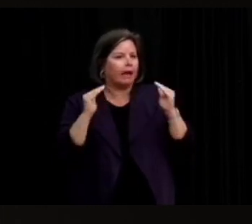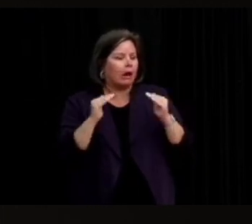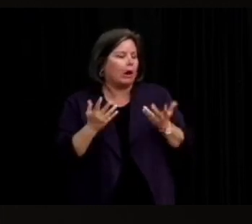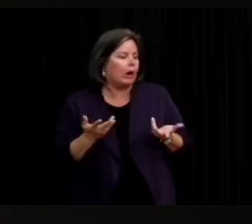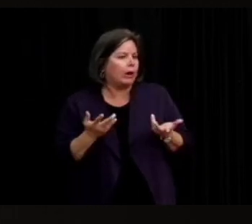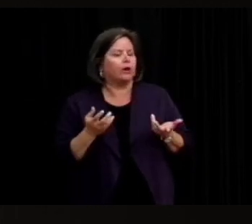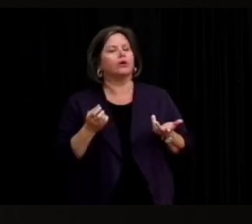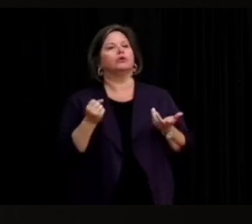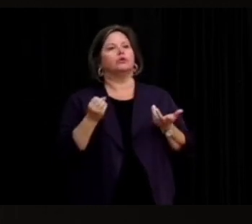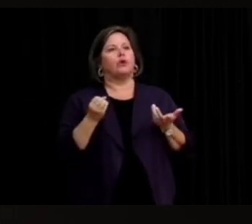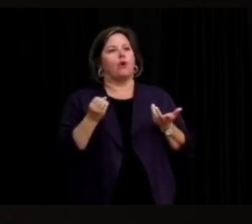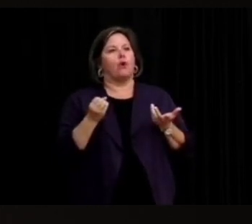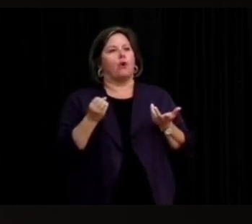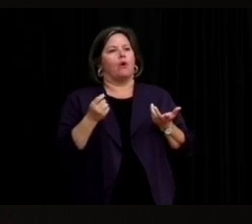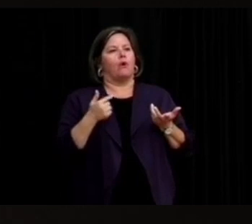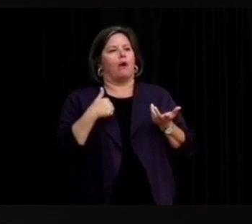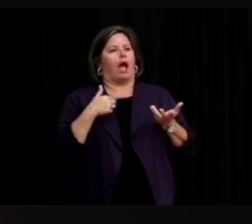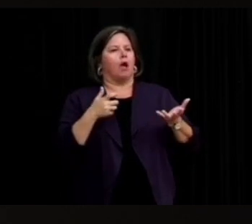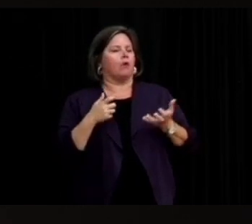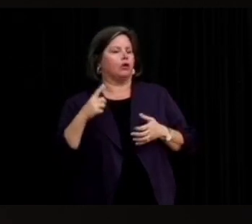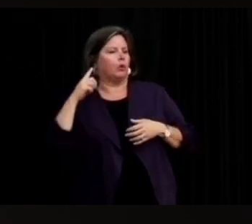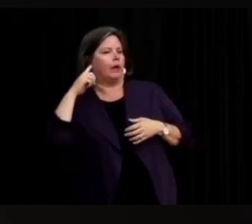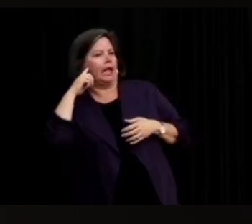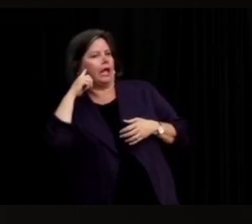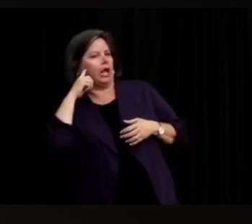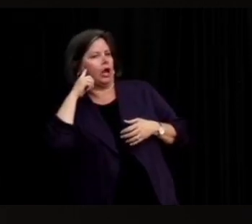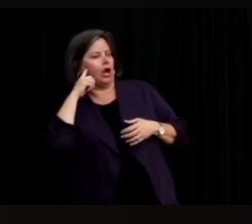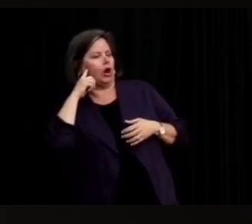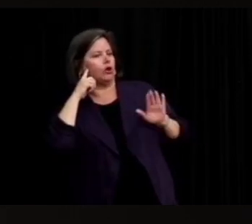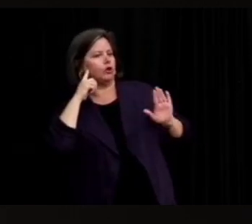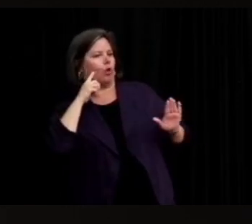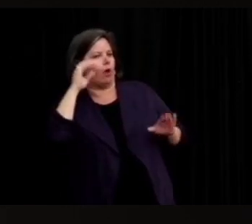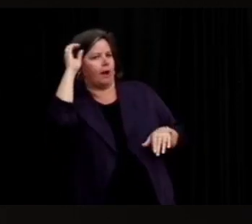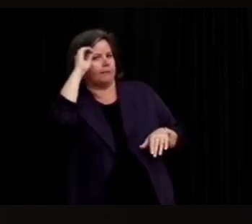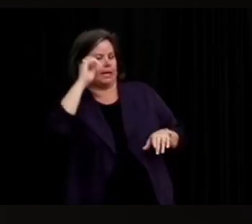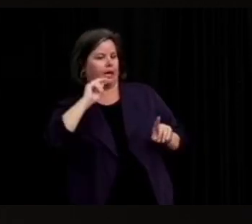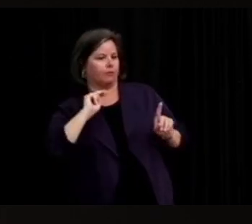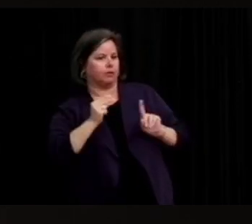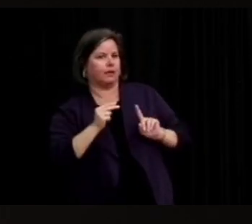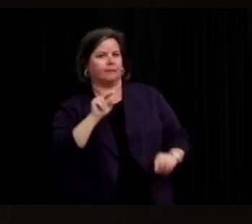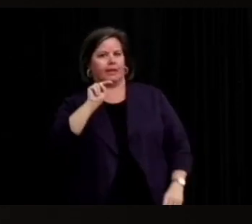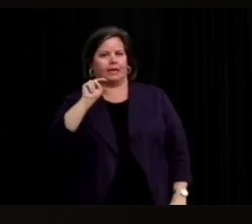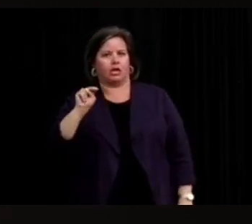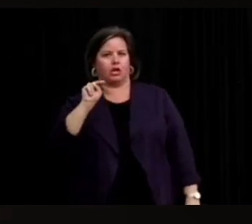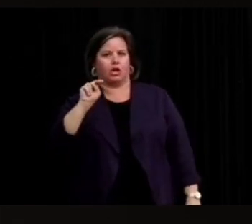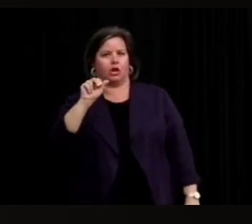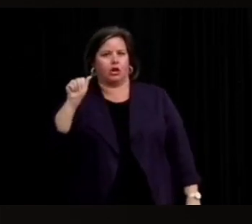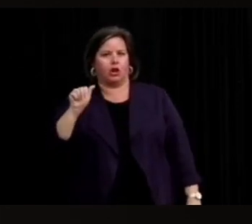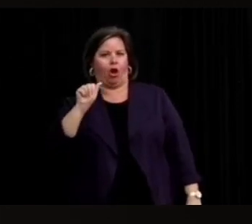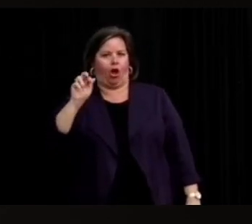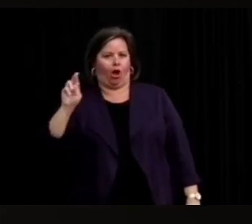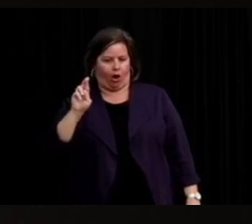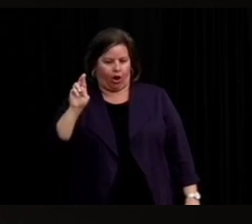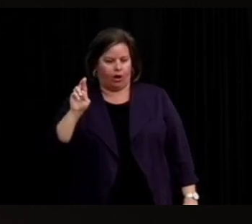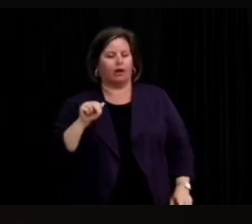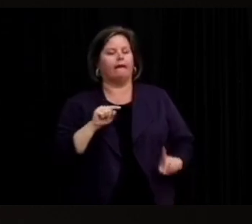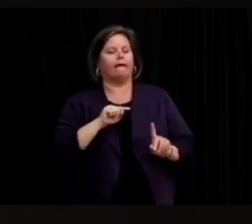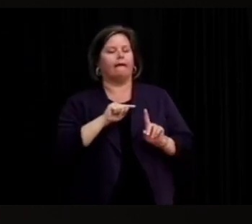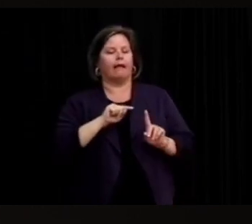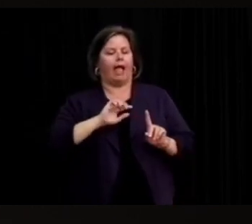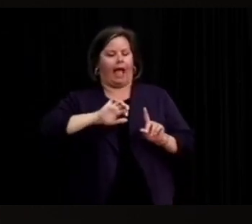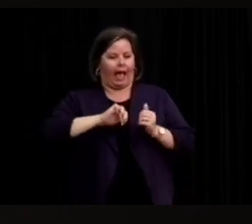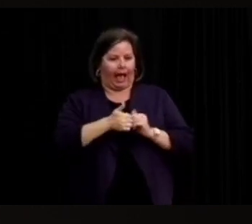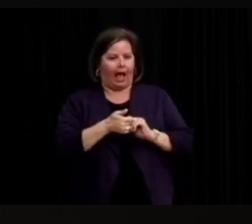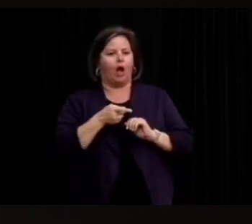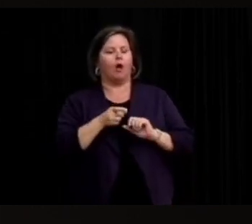hear a little bit about how NAR is combating either,